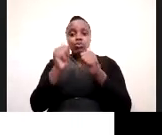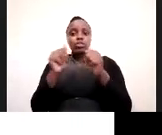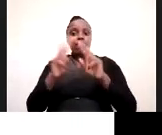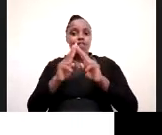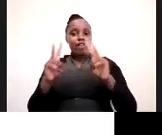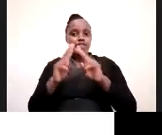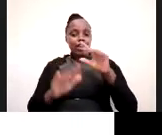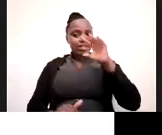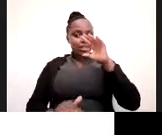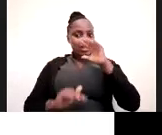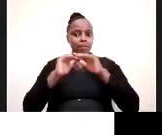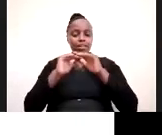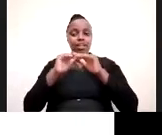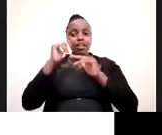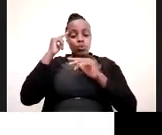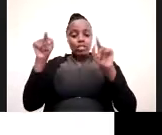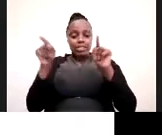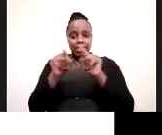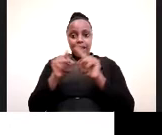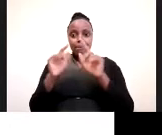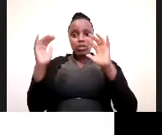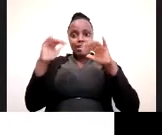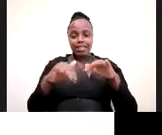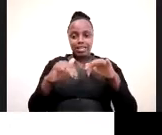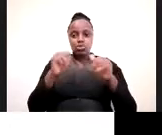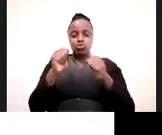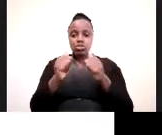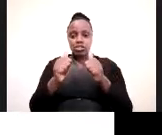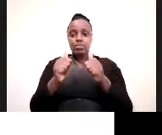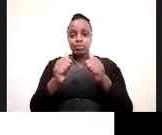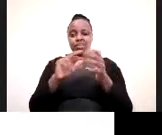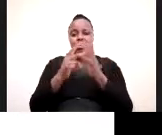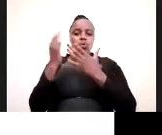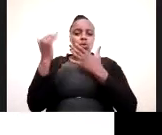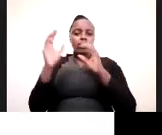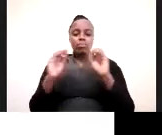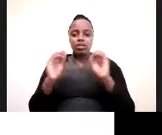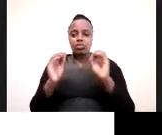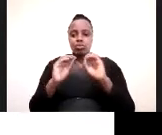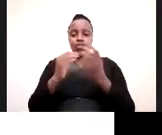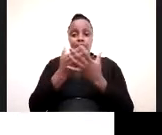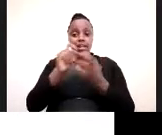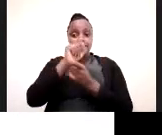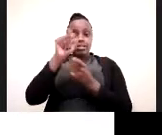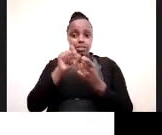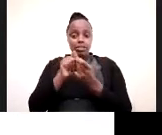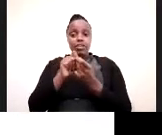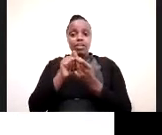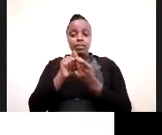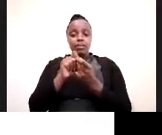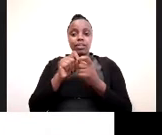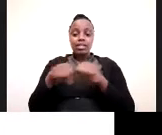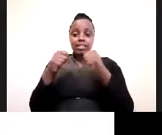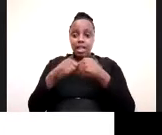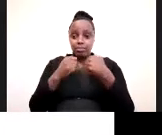to certain derogations that so we don't expect any specific disruption